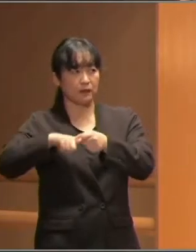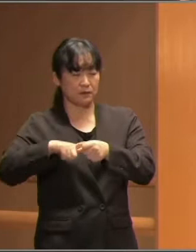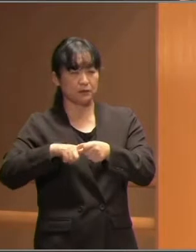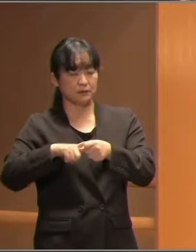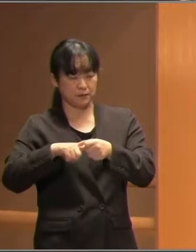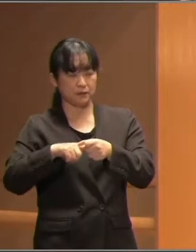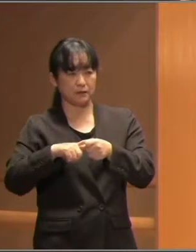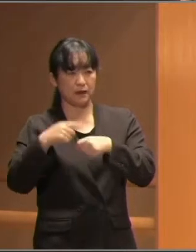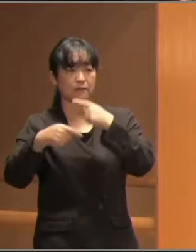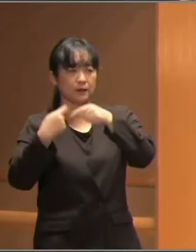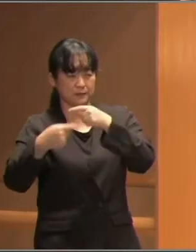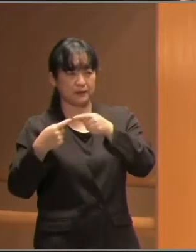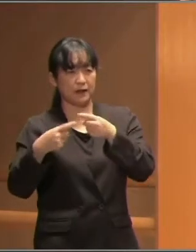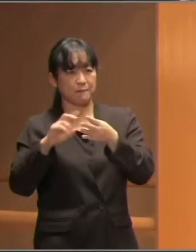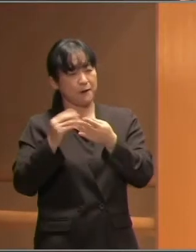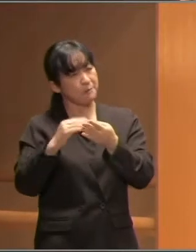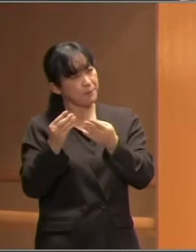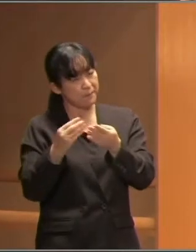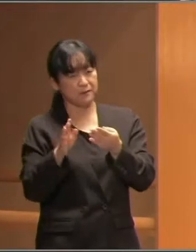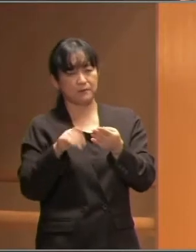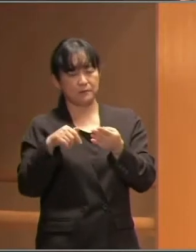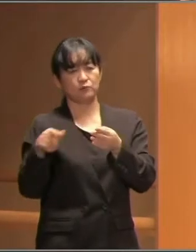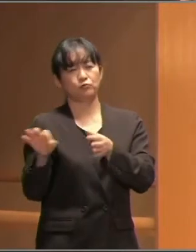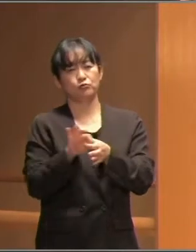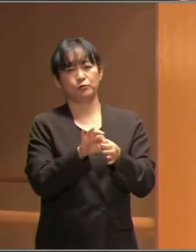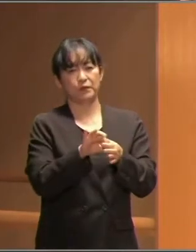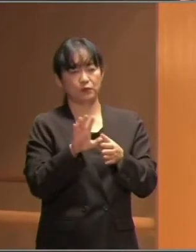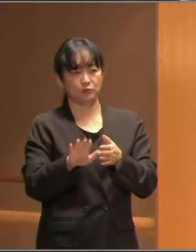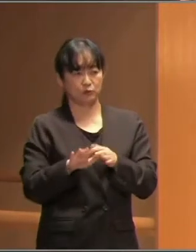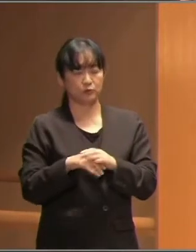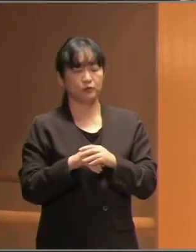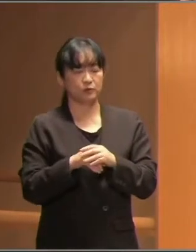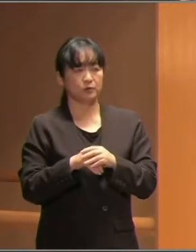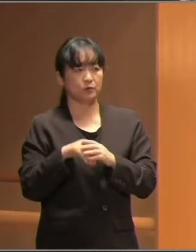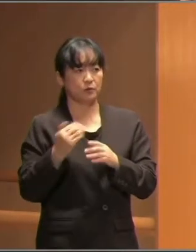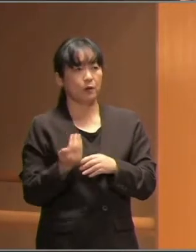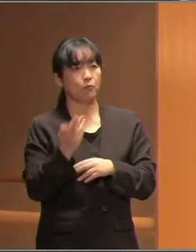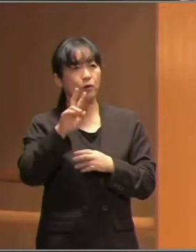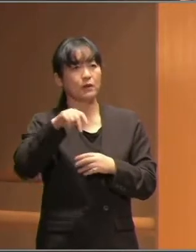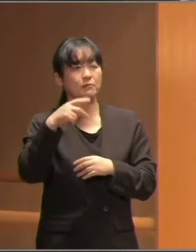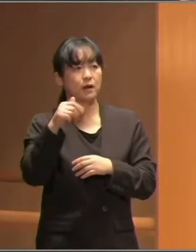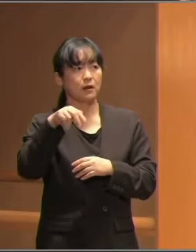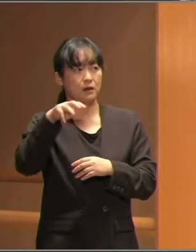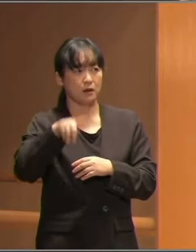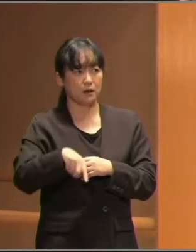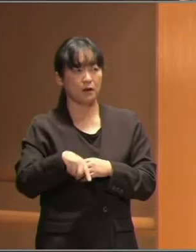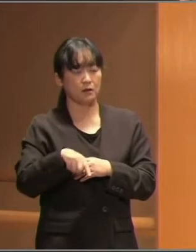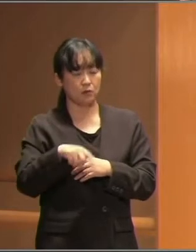technical terms in the following few pages. This is polymer